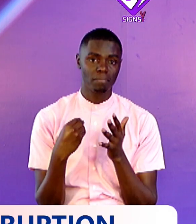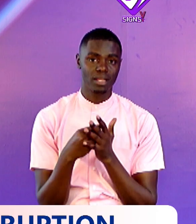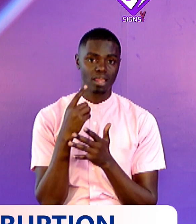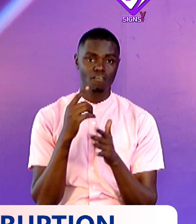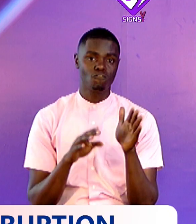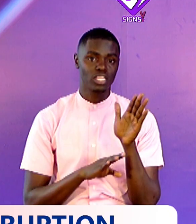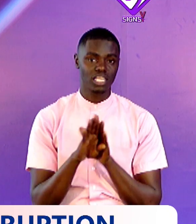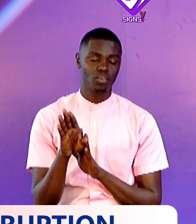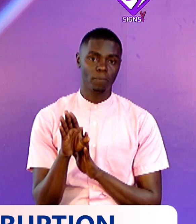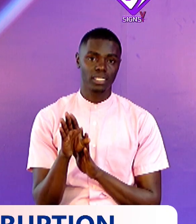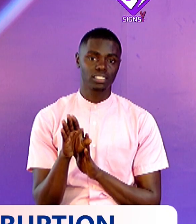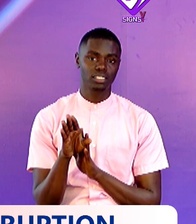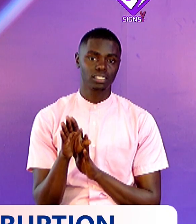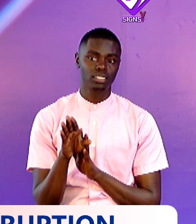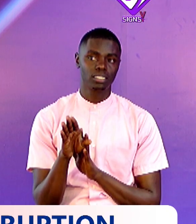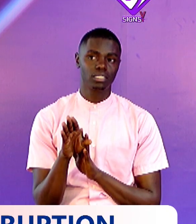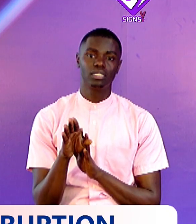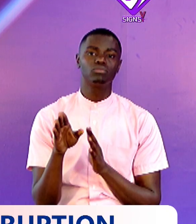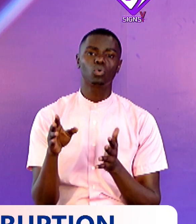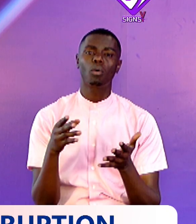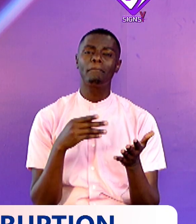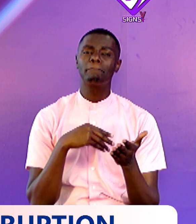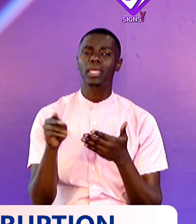that's supposed to be paid to them, they just don't pay.